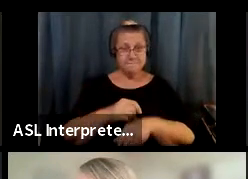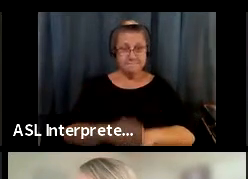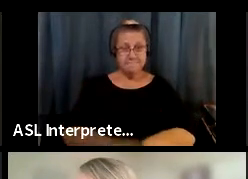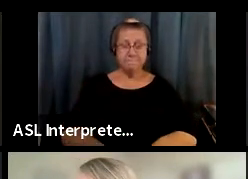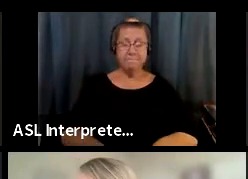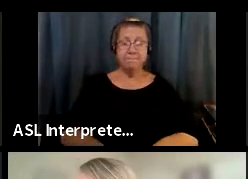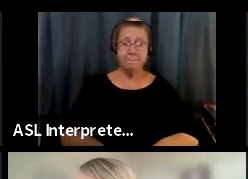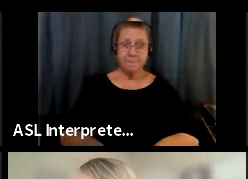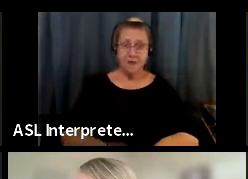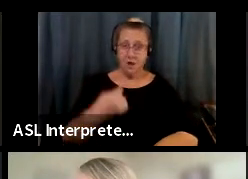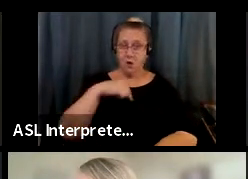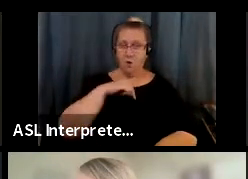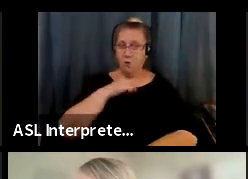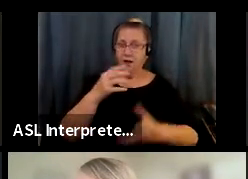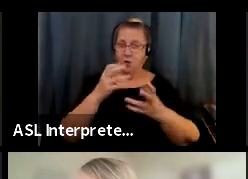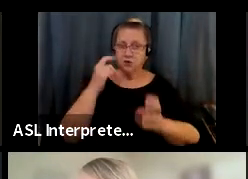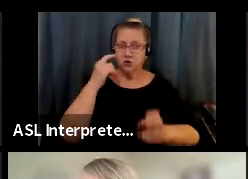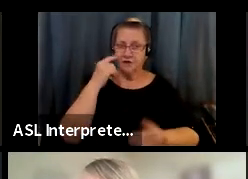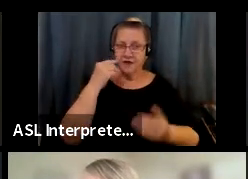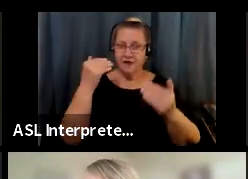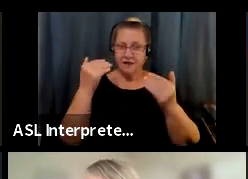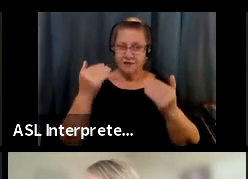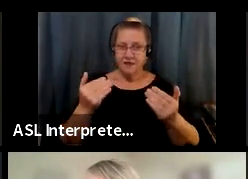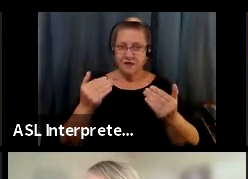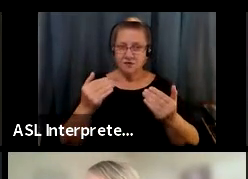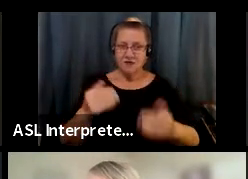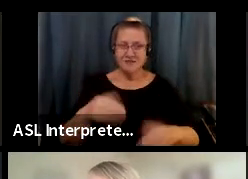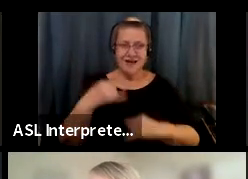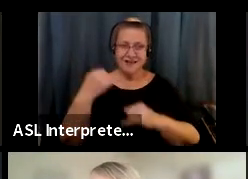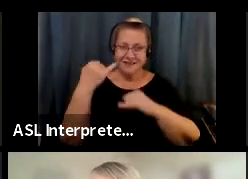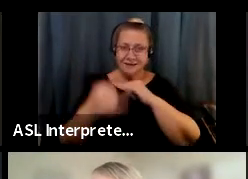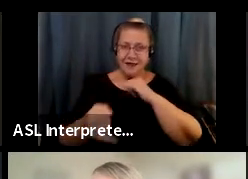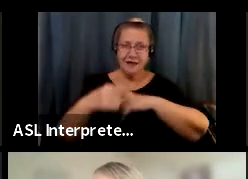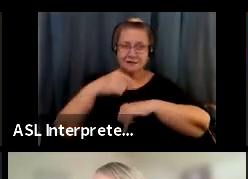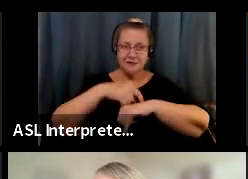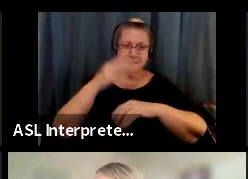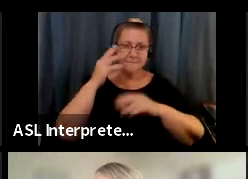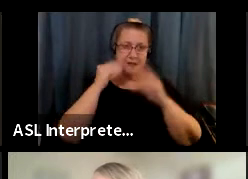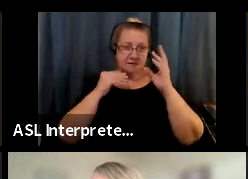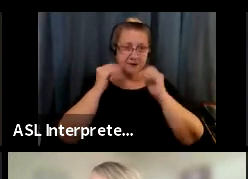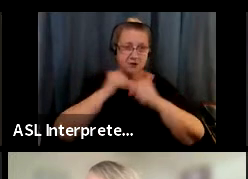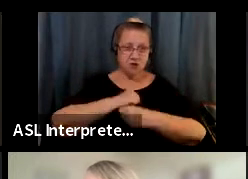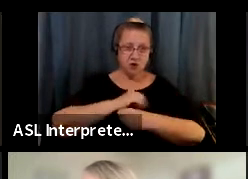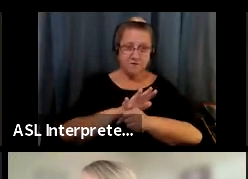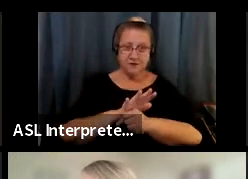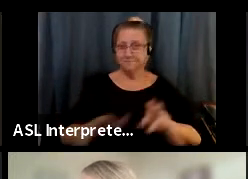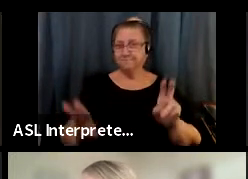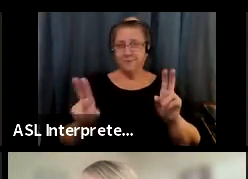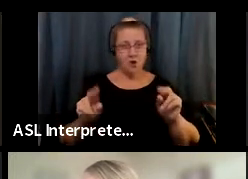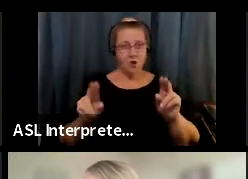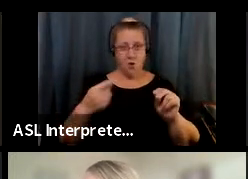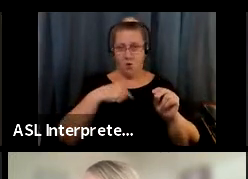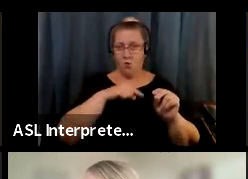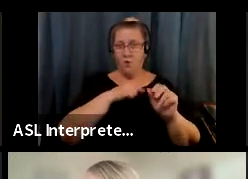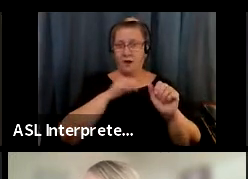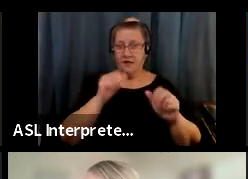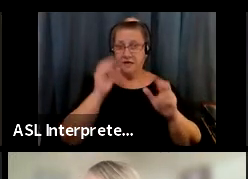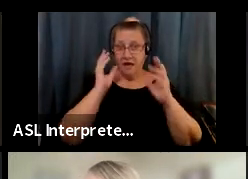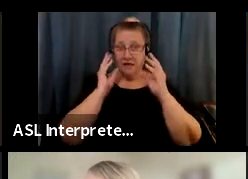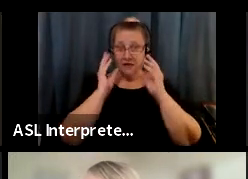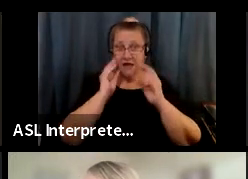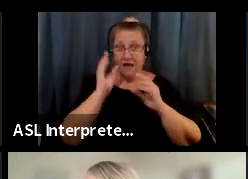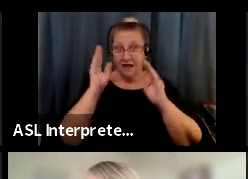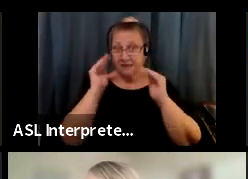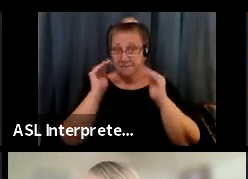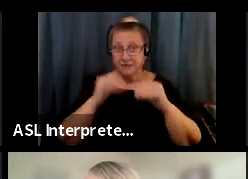as we would like to think that this was the last one of these, it is not. We think we can expect more of these. And so we think